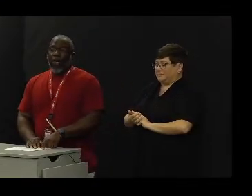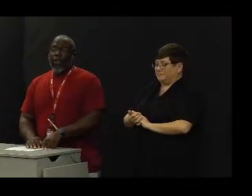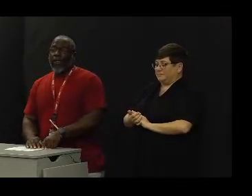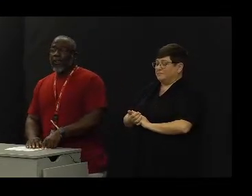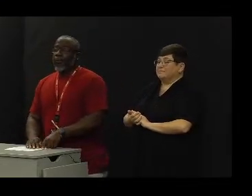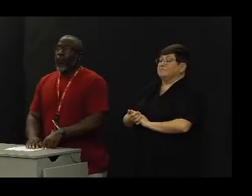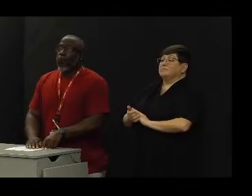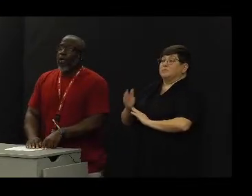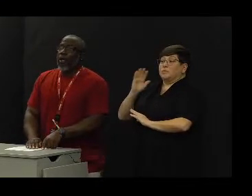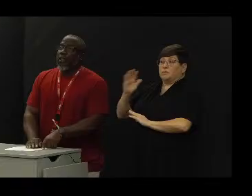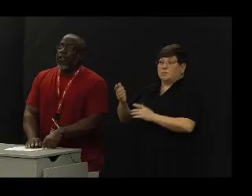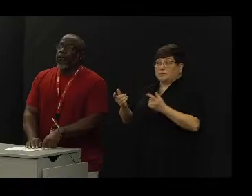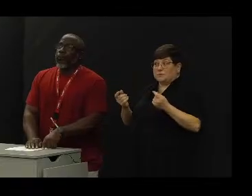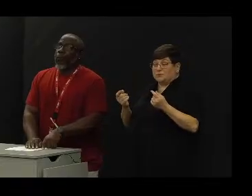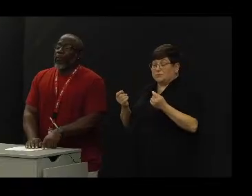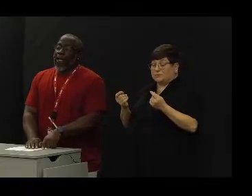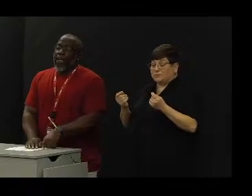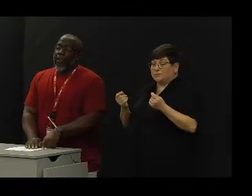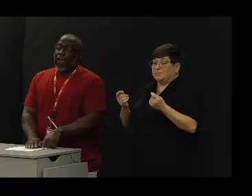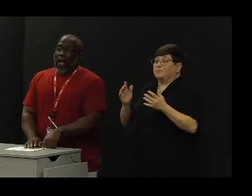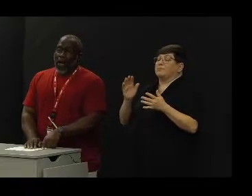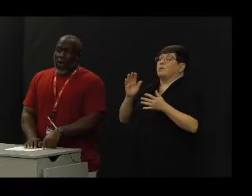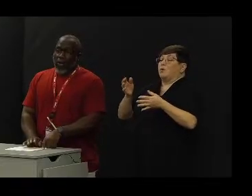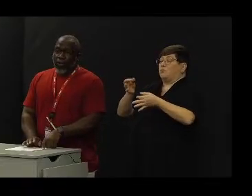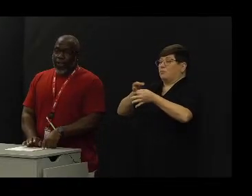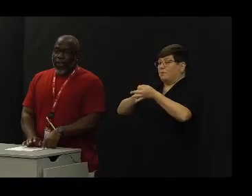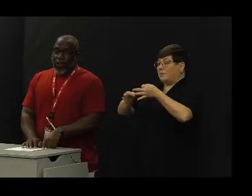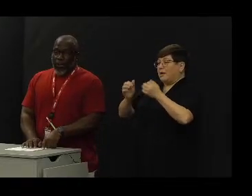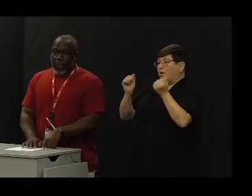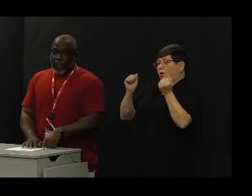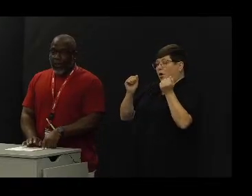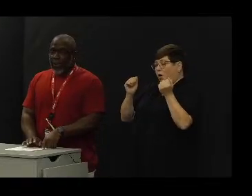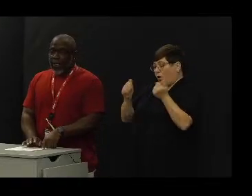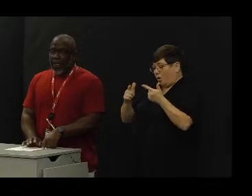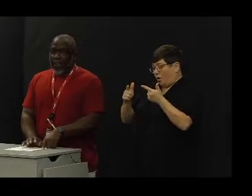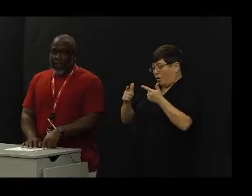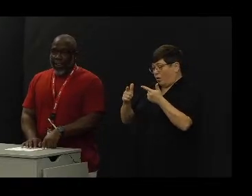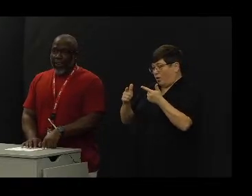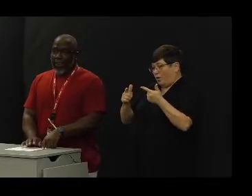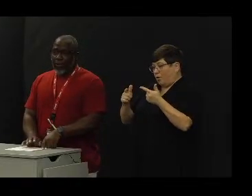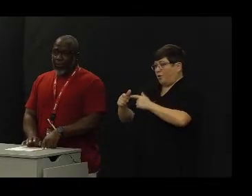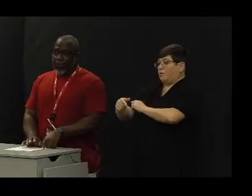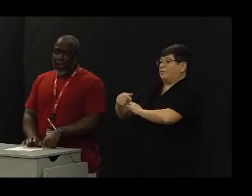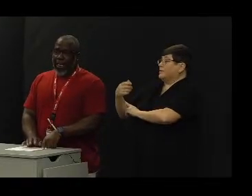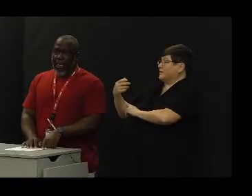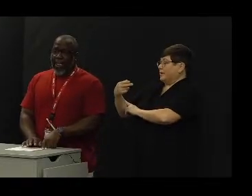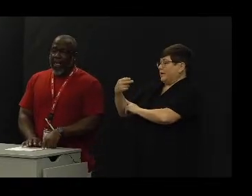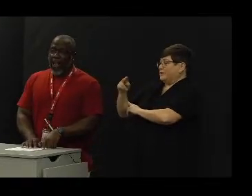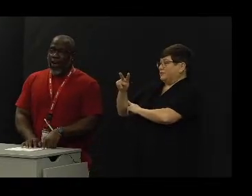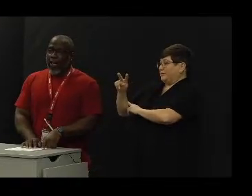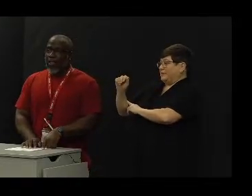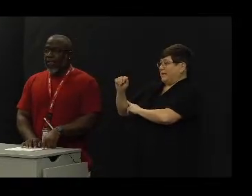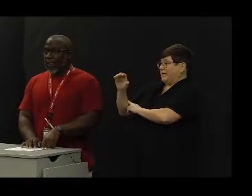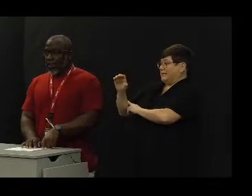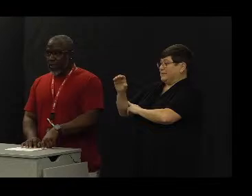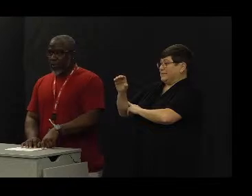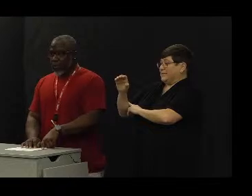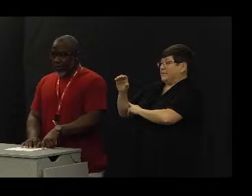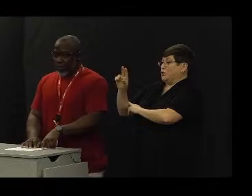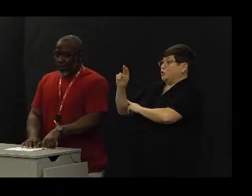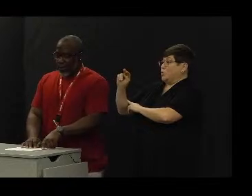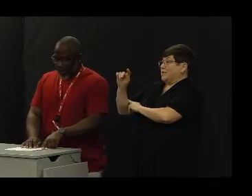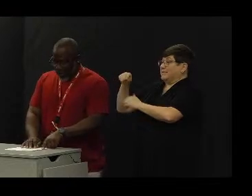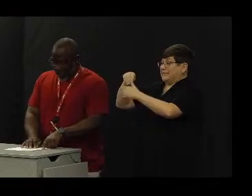We're gonna replace all the units in the ceiling, the heat and air in the